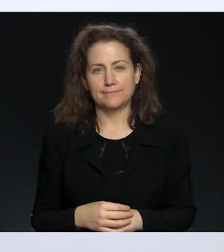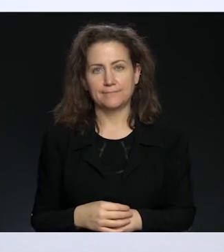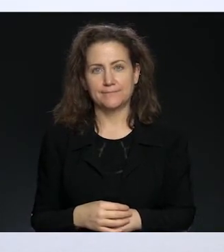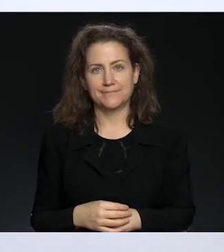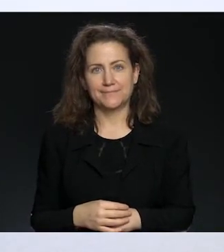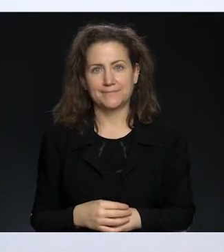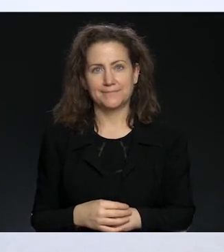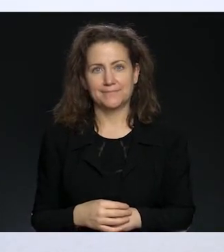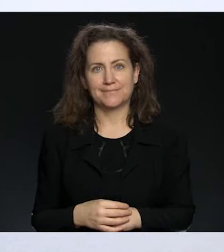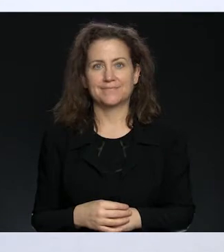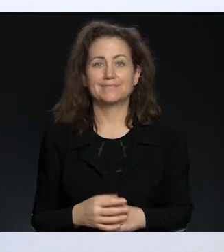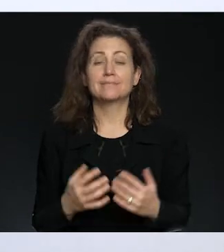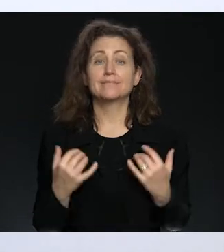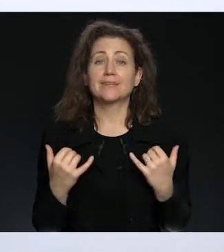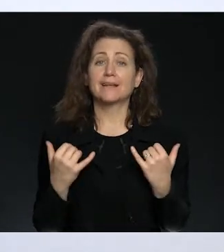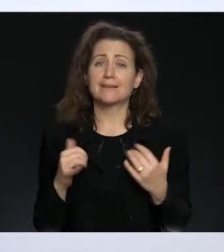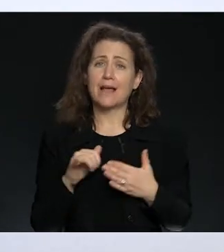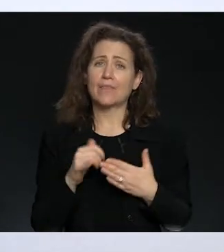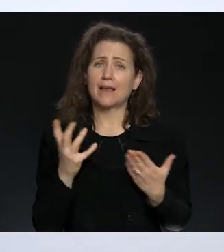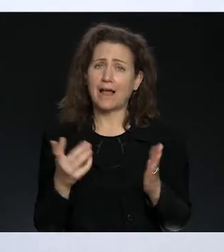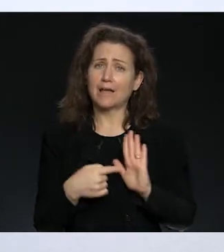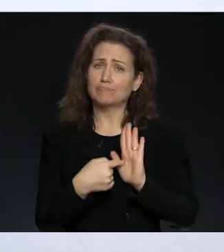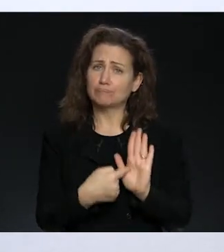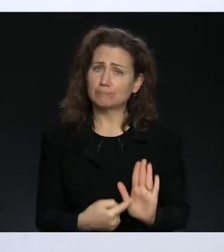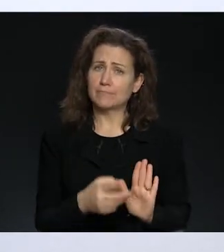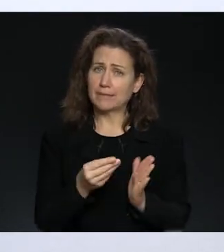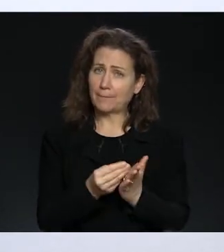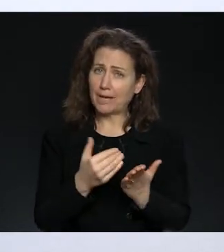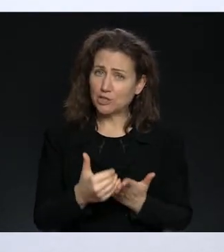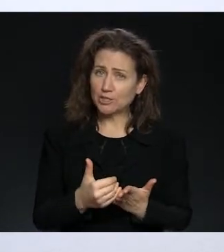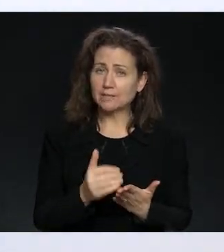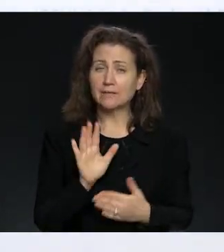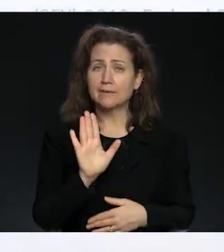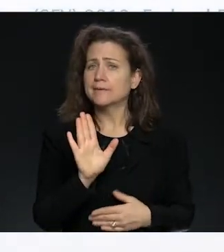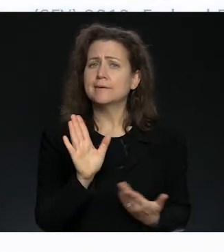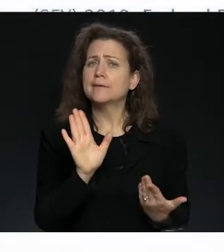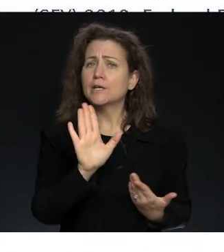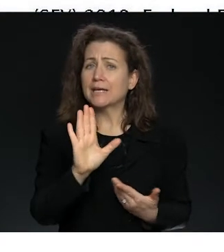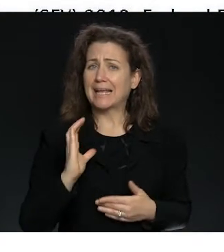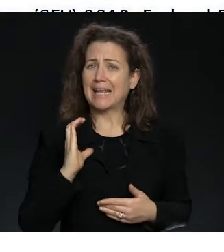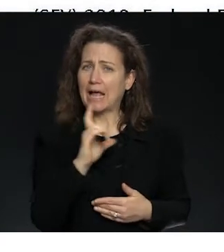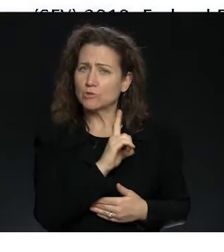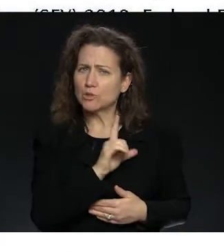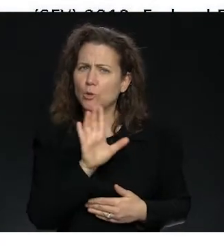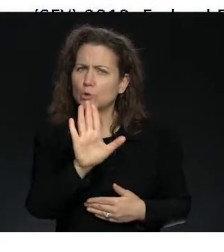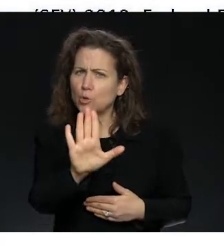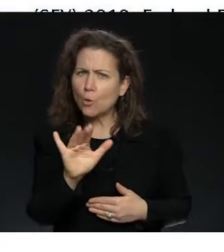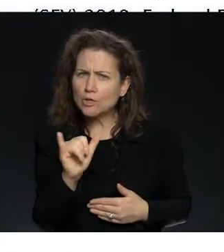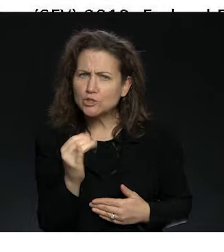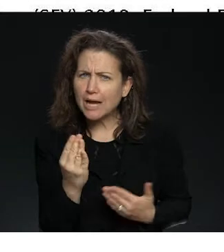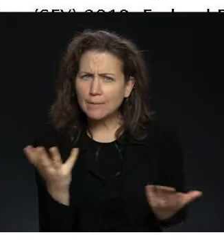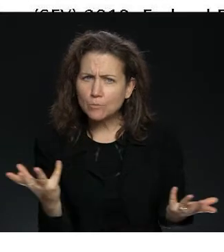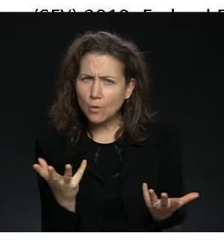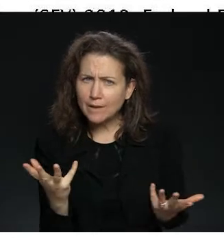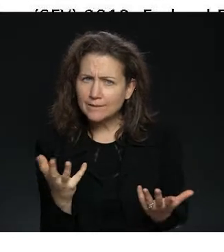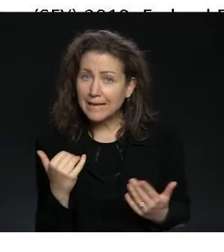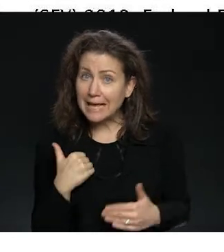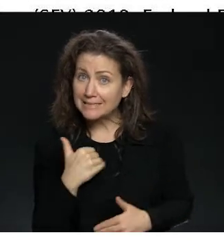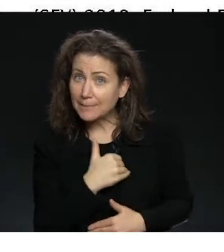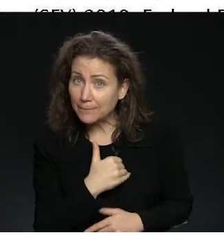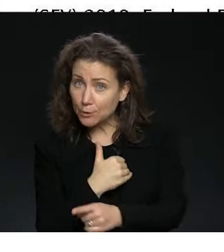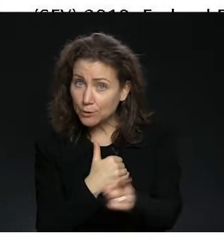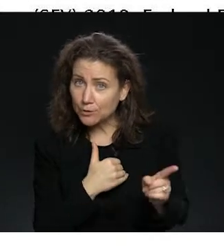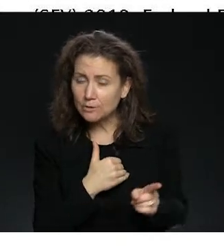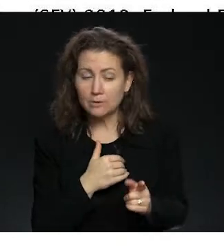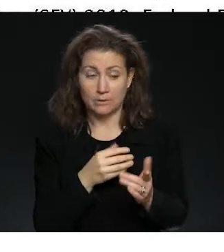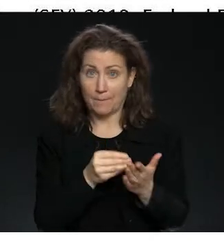Now that I've presented you with the budget, what is your job as a council member? You need to review the budget. Ask any questions that